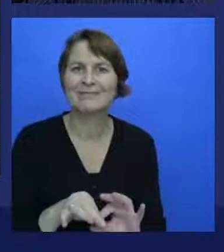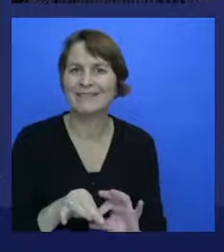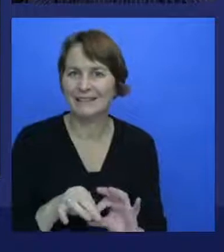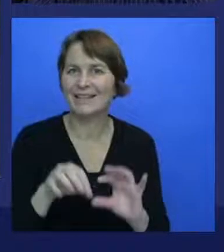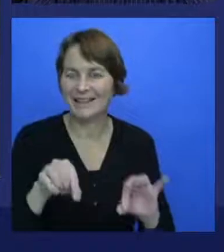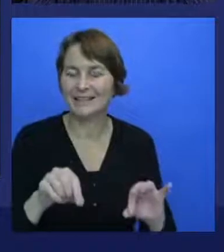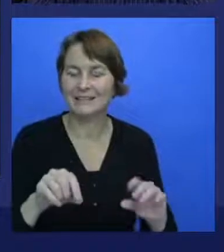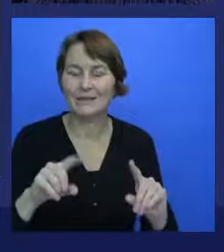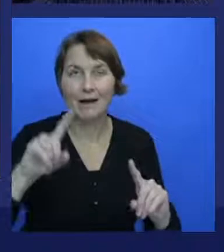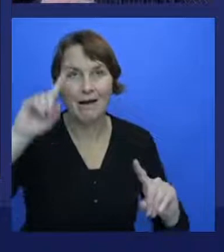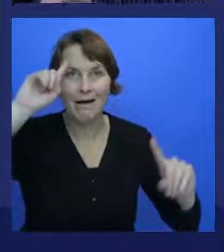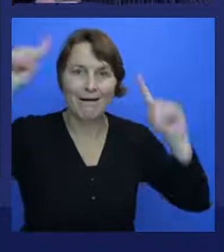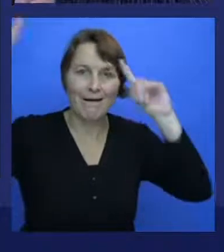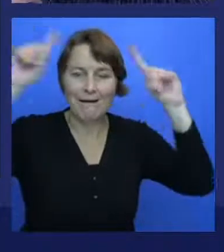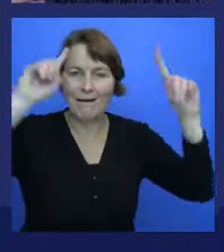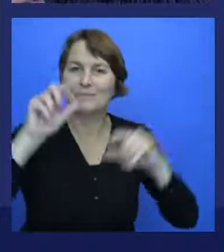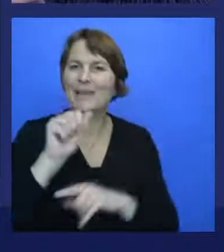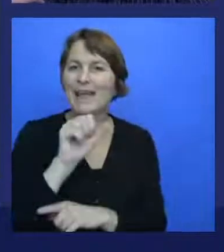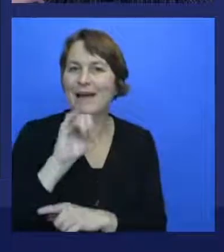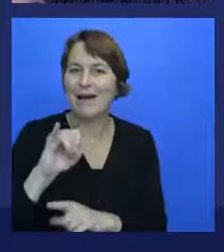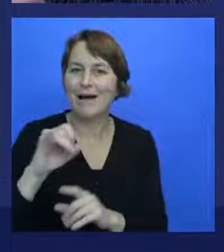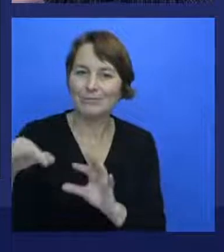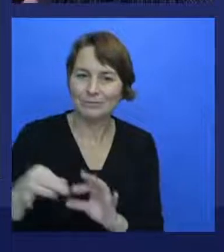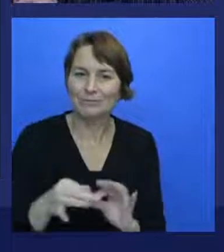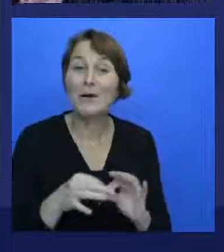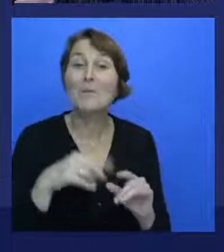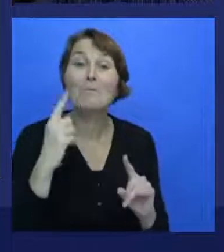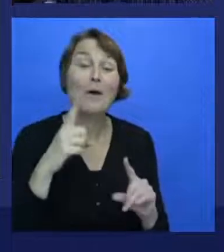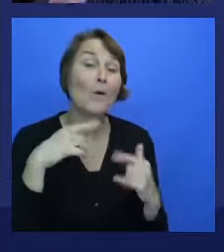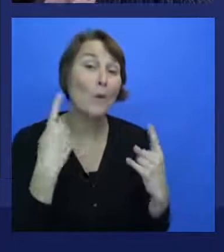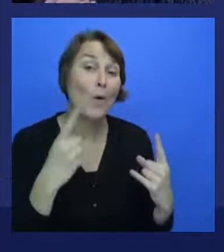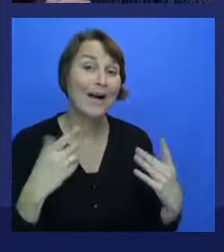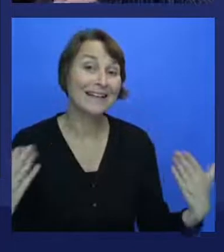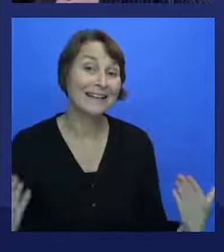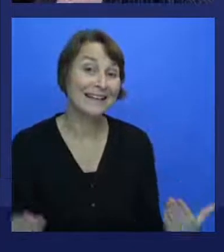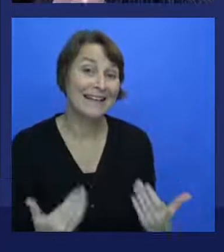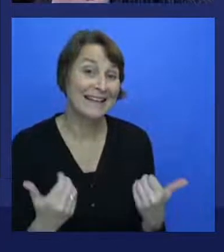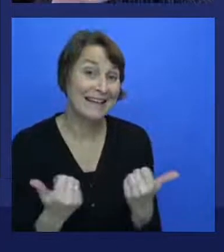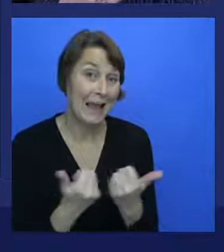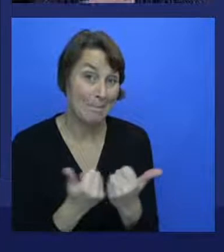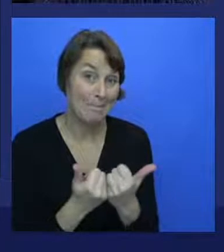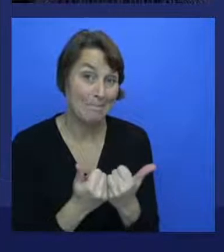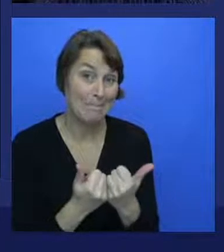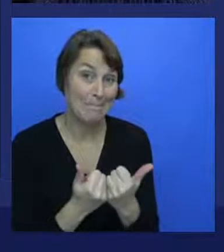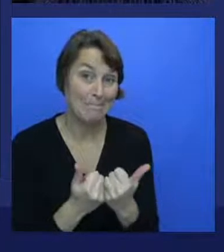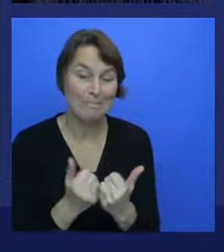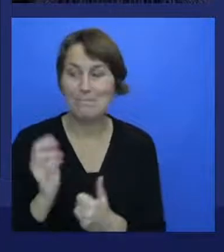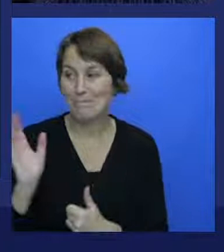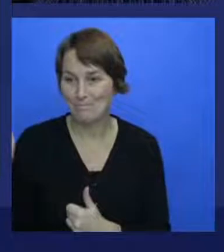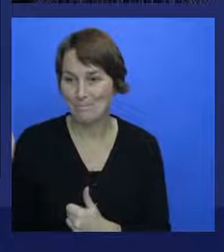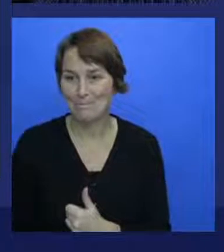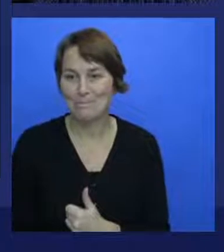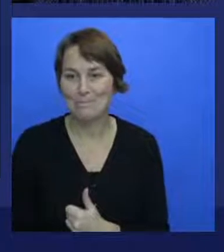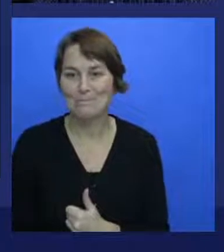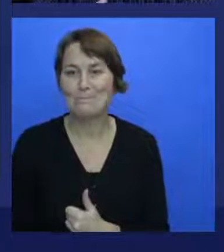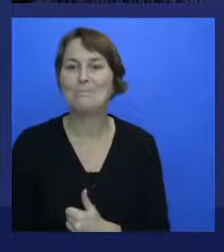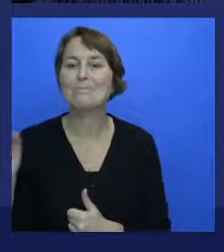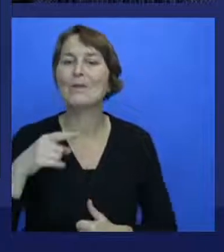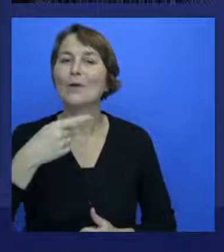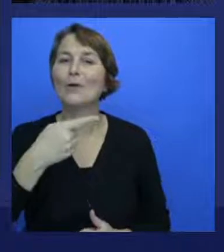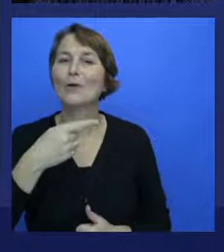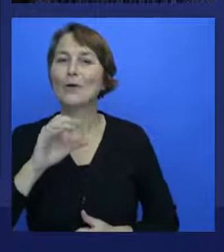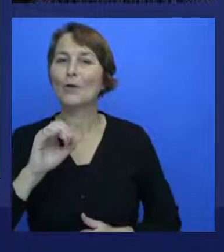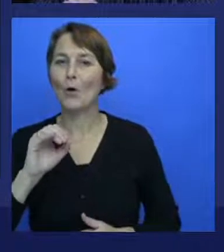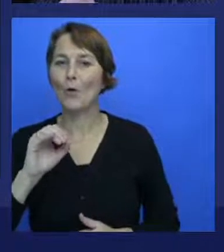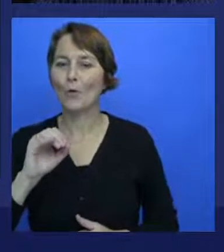time. I do want to talk about Go, because I think it's got a great corollary to the success in the 1970s by IBM with Deep